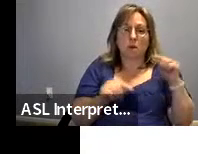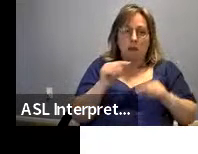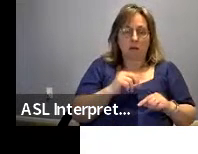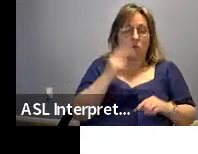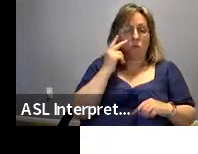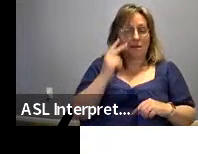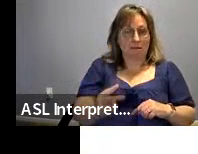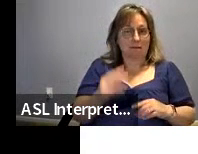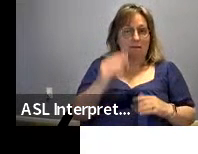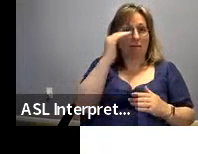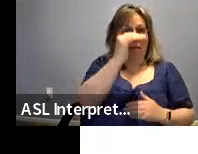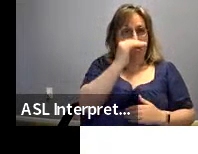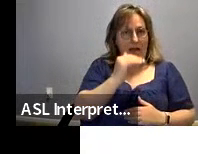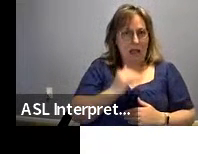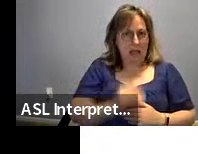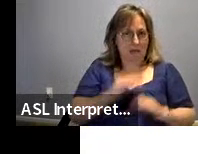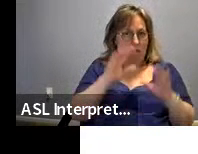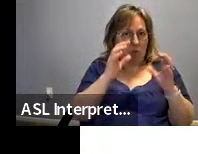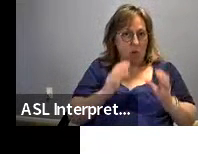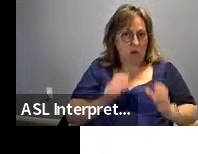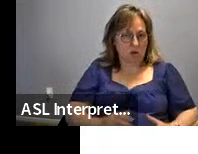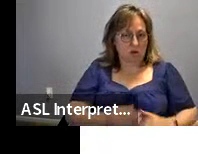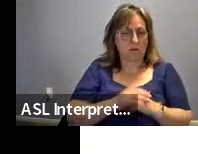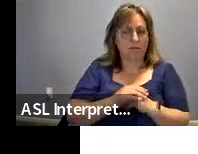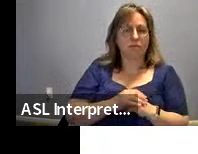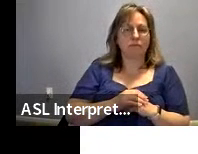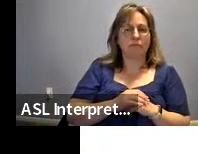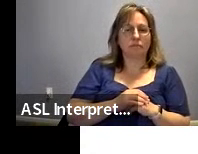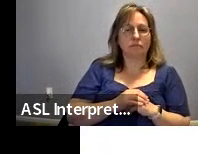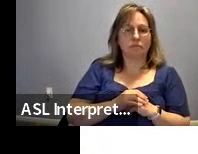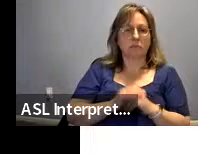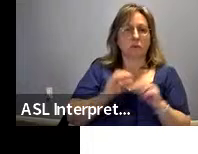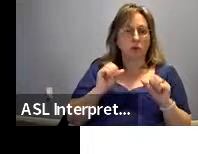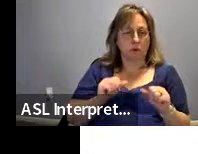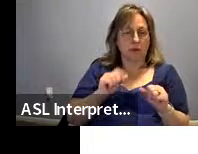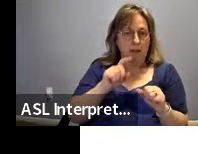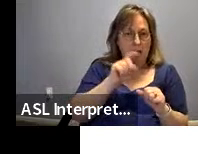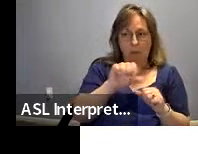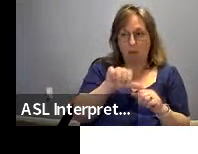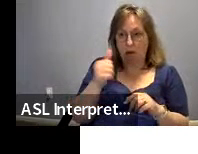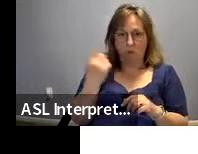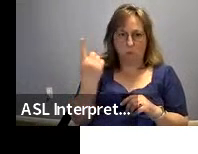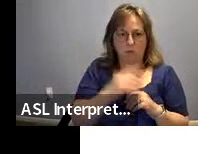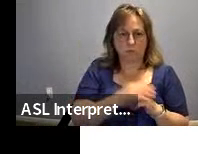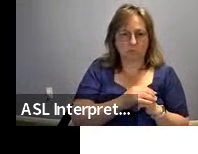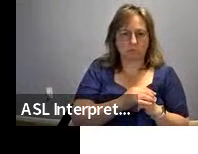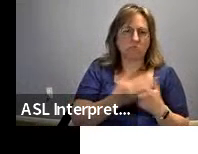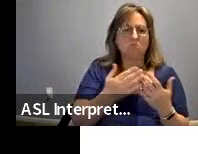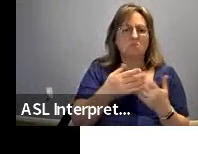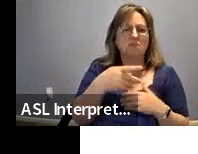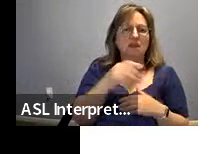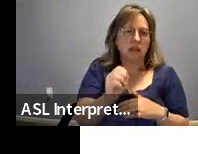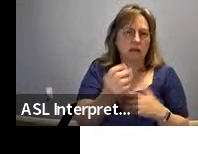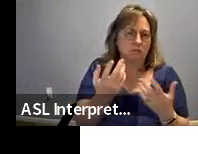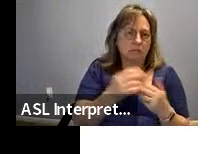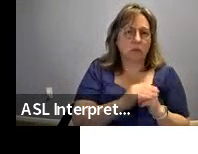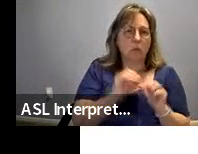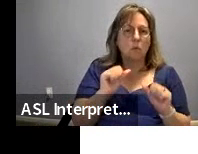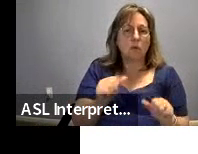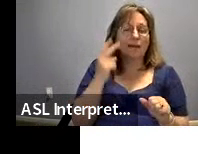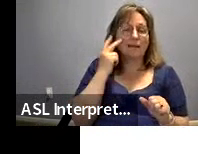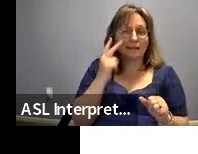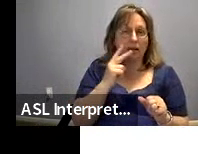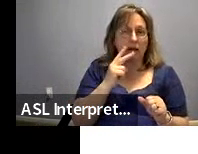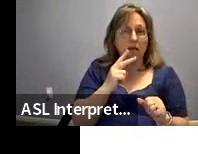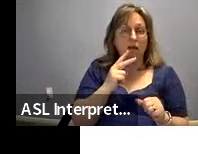courses. In this list of courses, we can tap on another one. Here we tap on PE. We can see a total